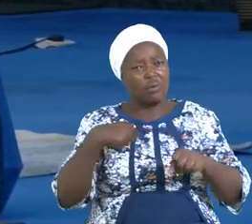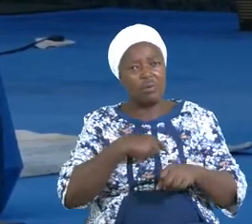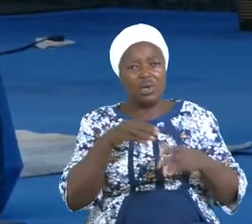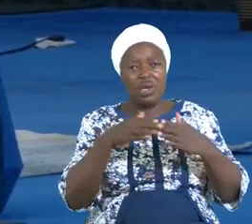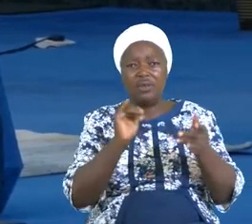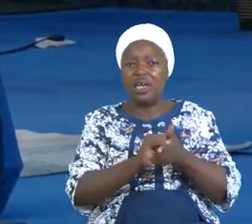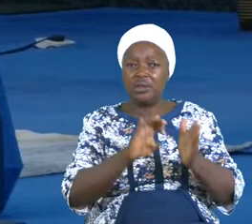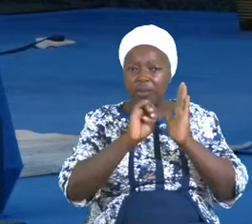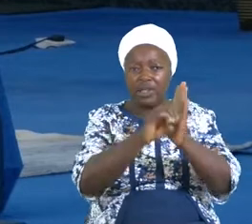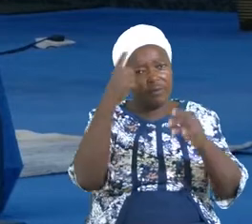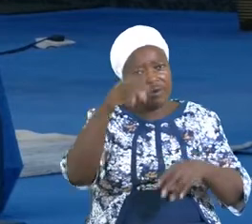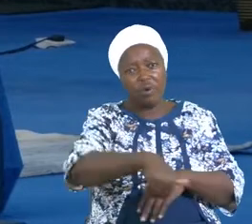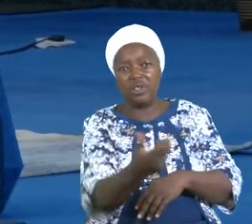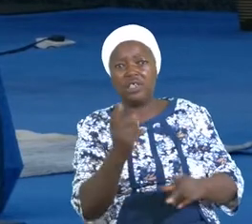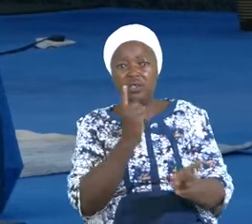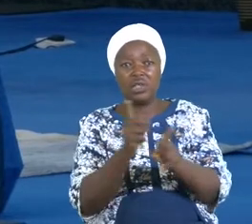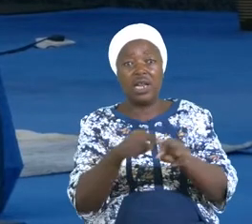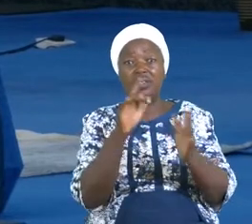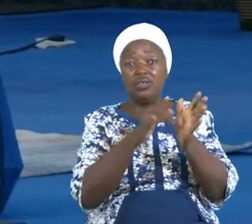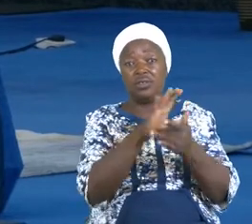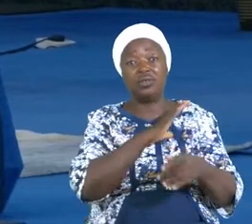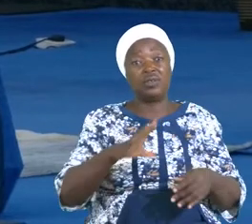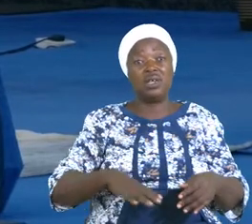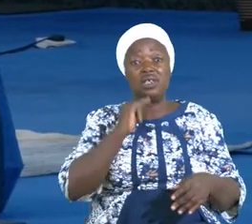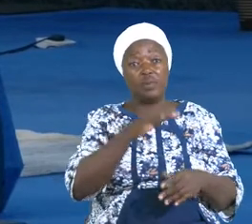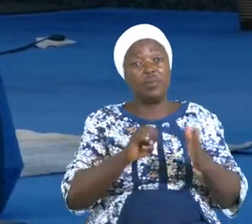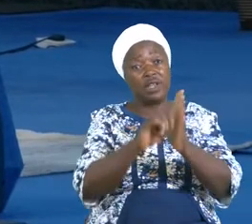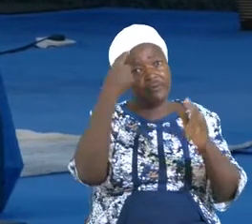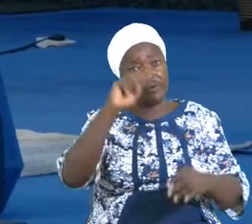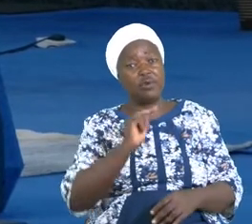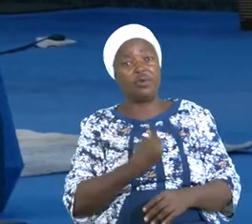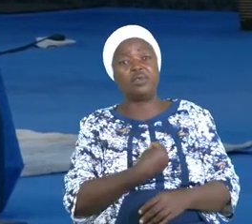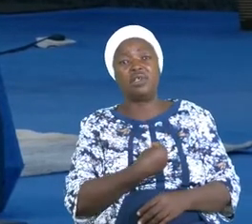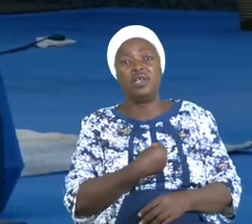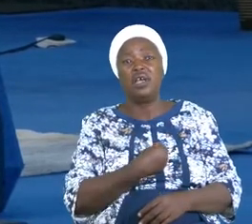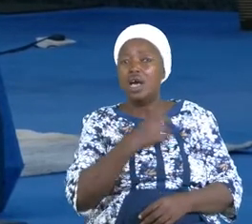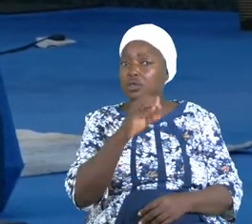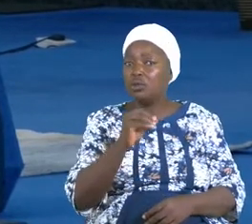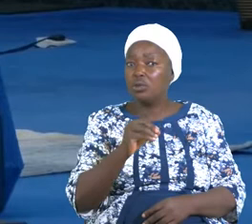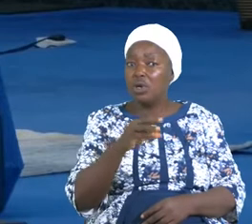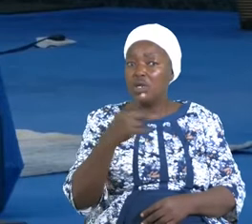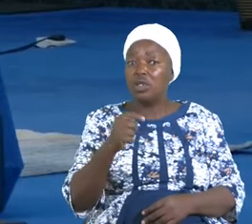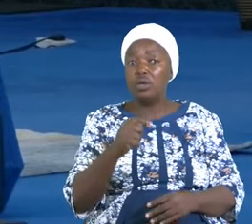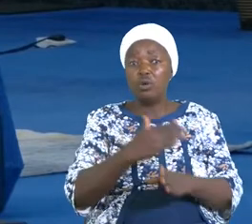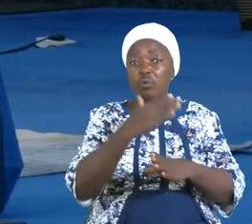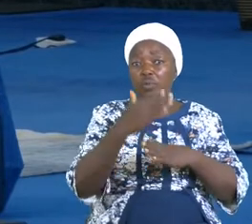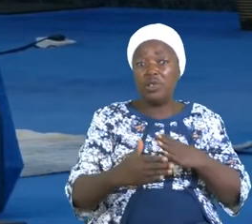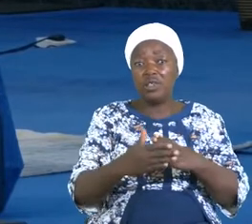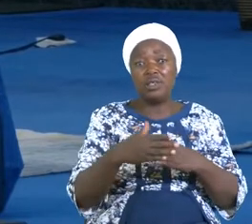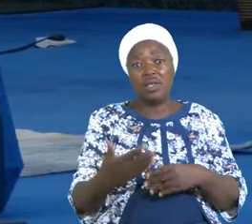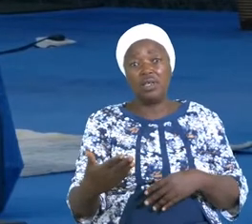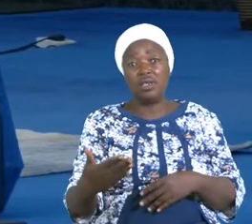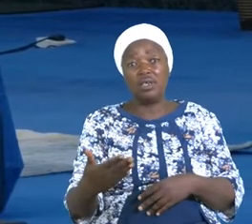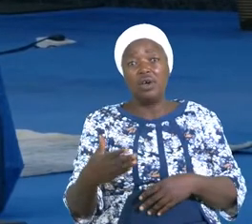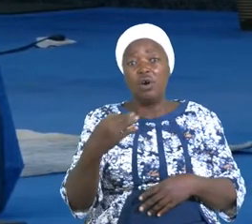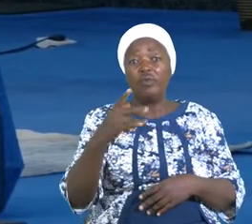others? Like Jesus Christ is a pattern for us. And so the whole package of the